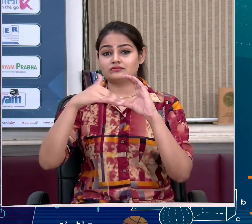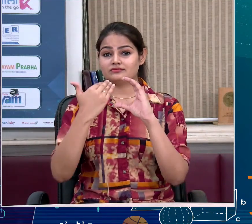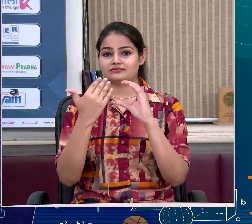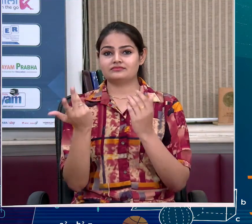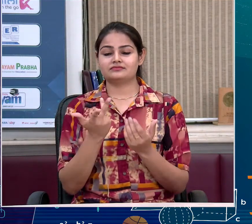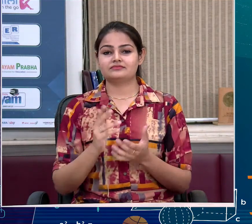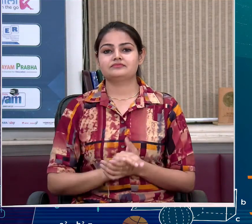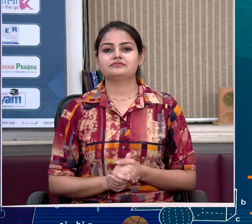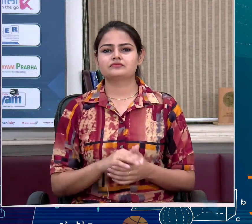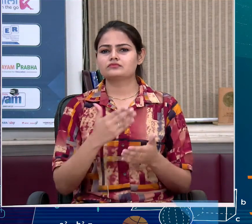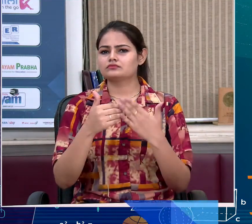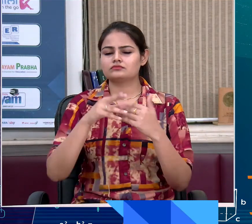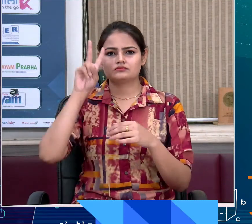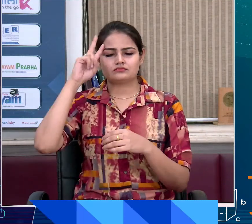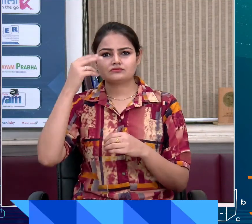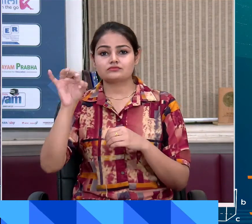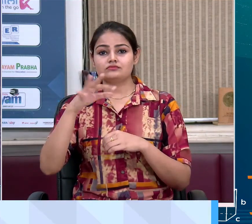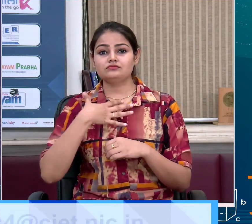and queries on